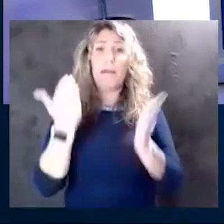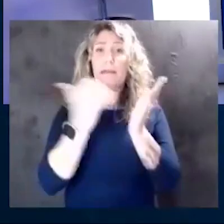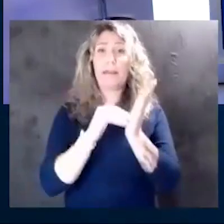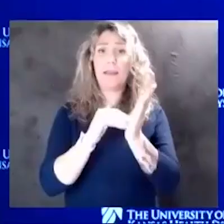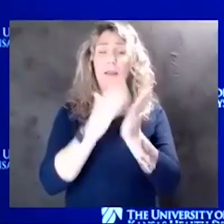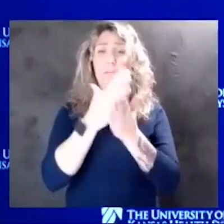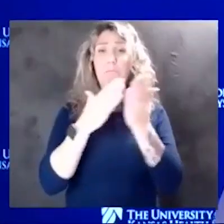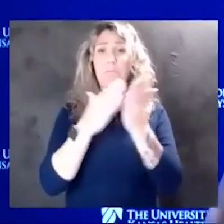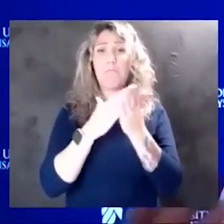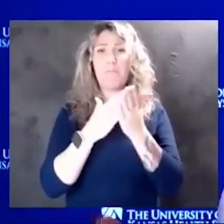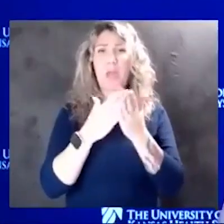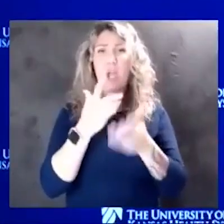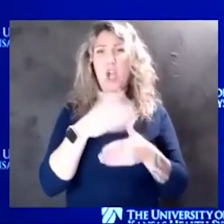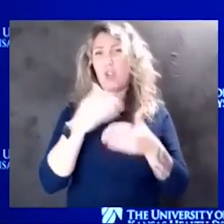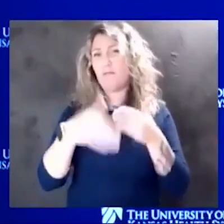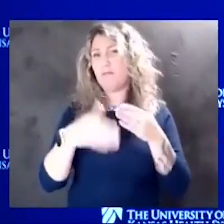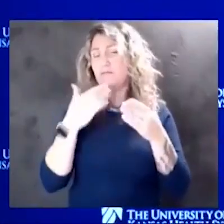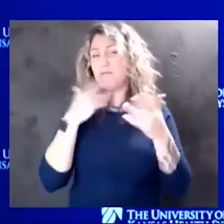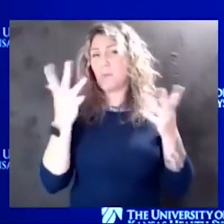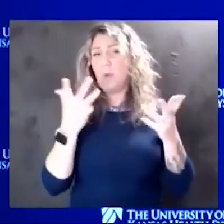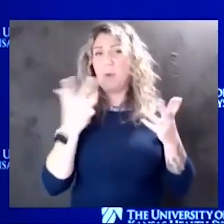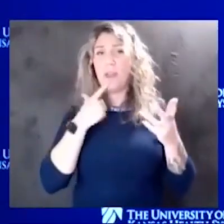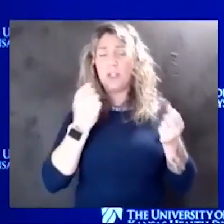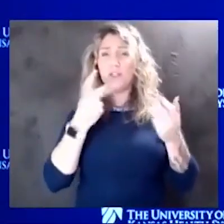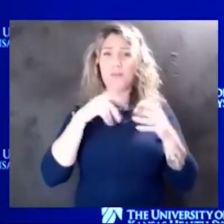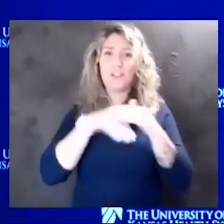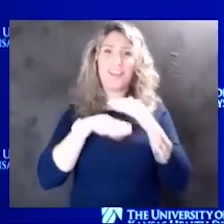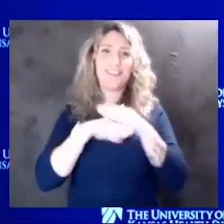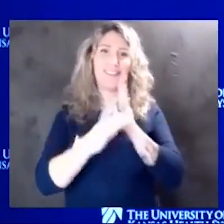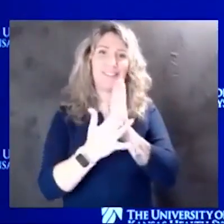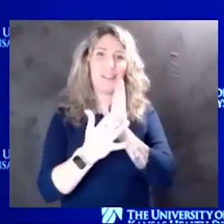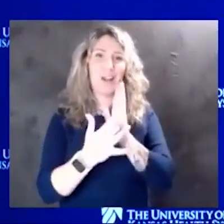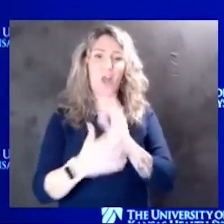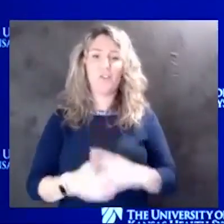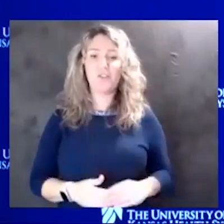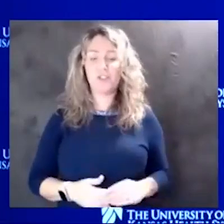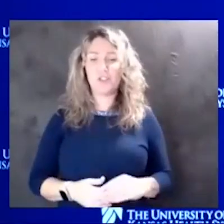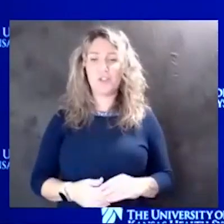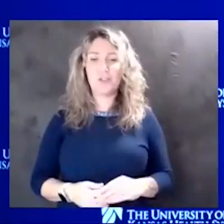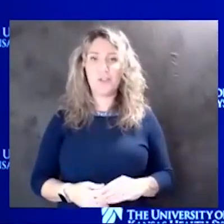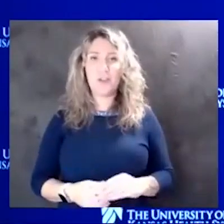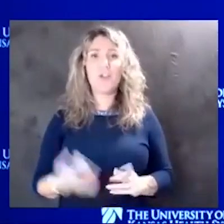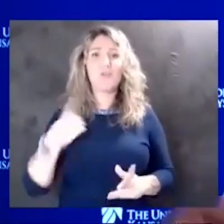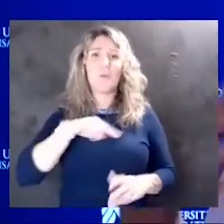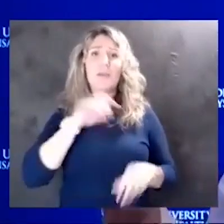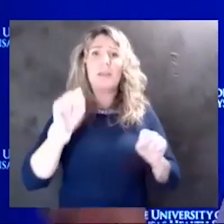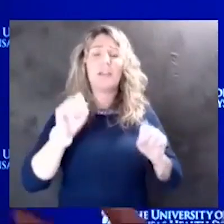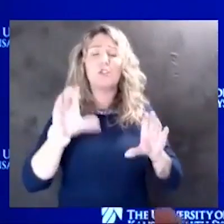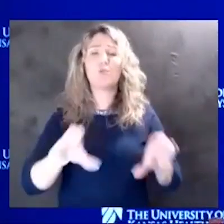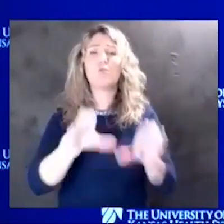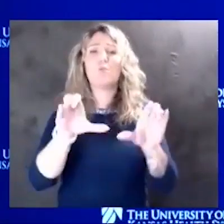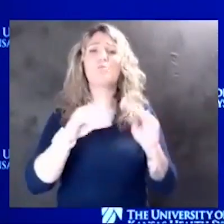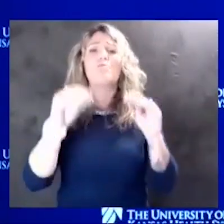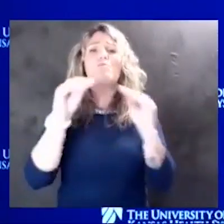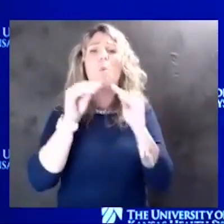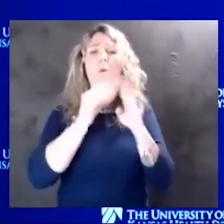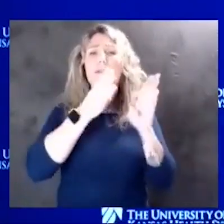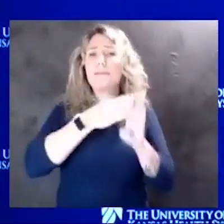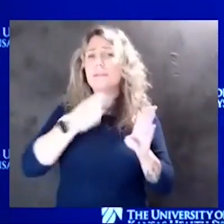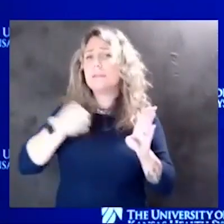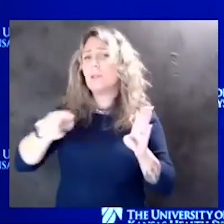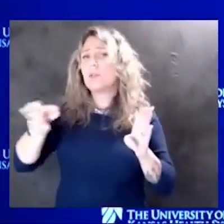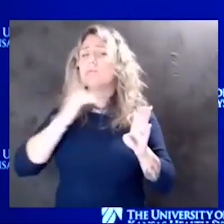this is that we have so much access to technology. So we are able to do much more sequencing than they were, say, 20 or 30 years